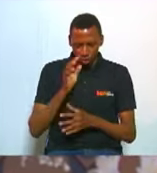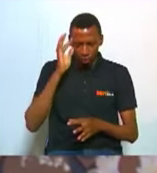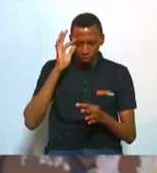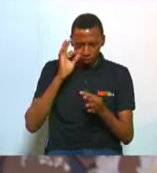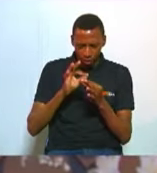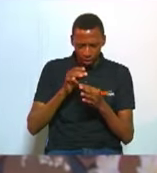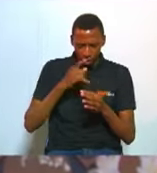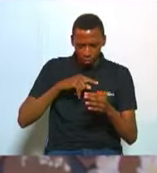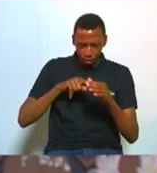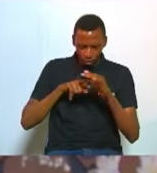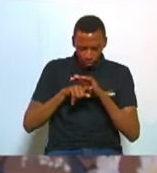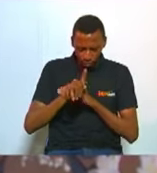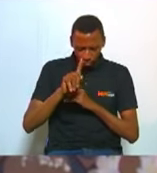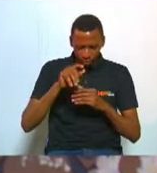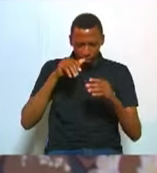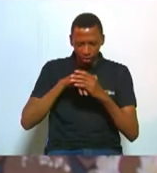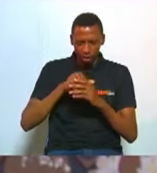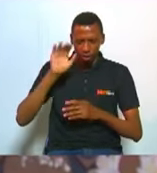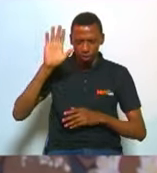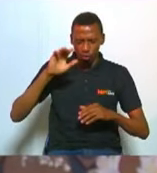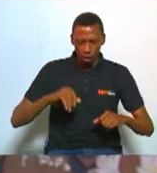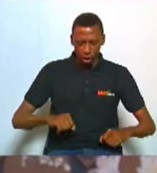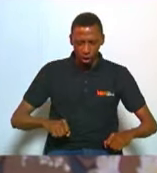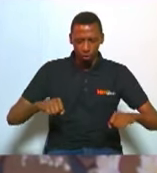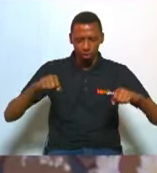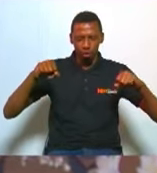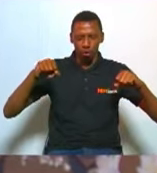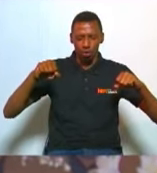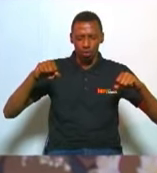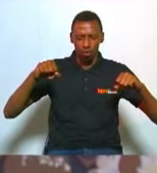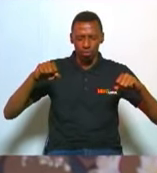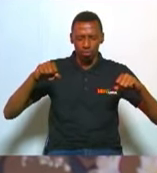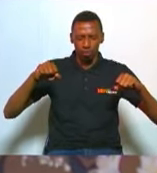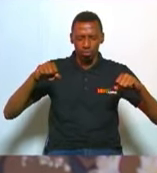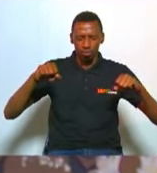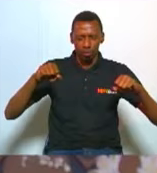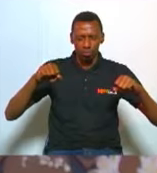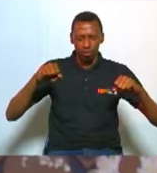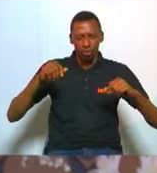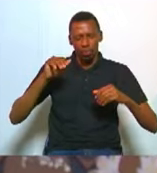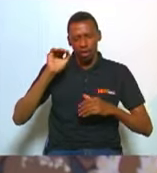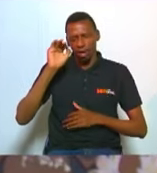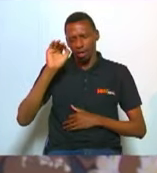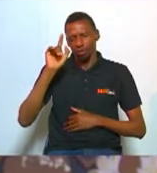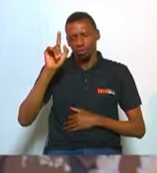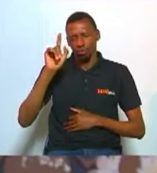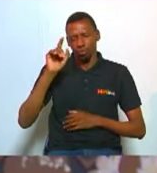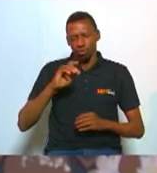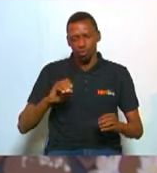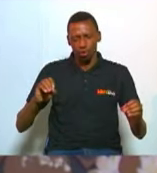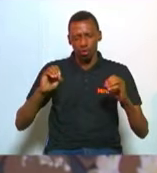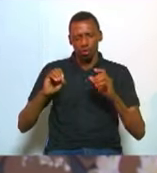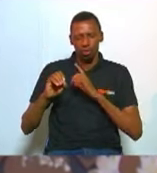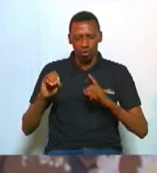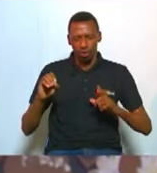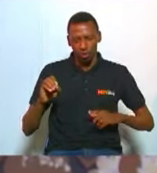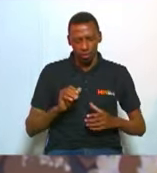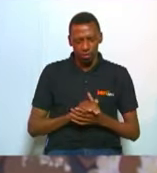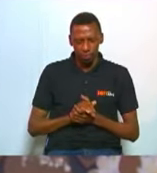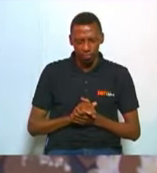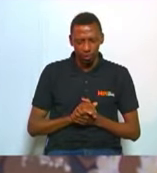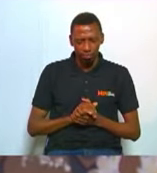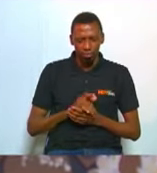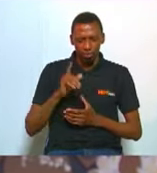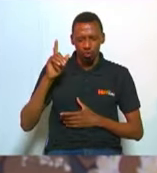into your throne room where we seat you sitting upon your throne, high and lifted